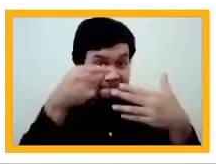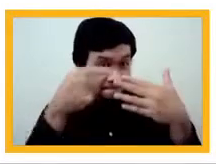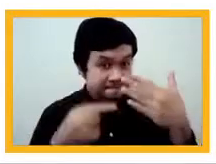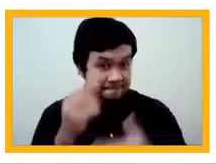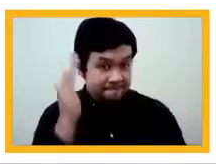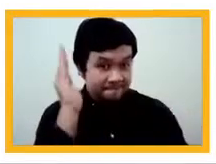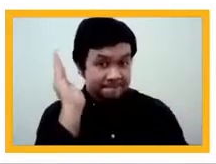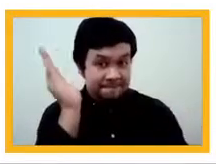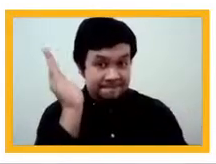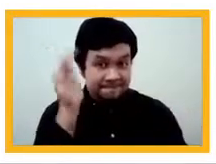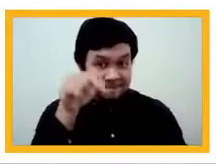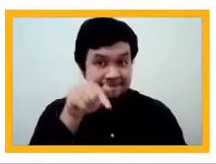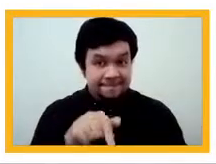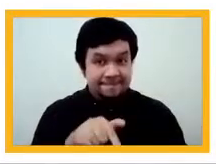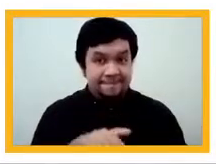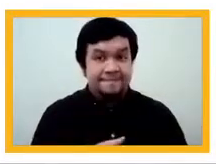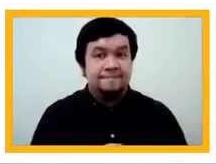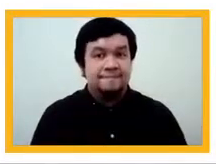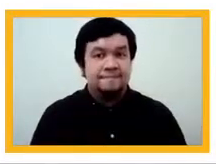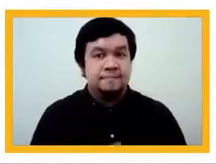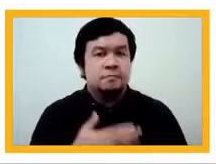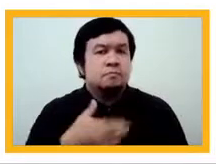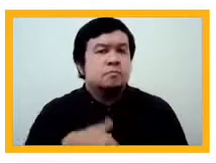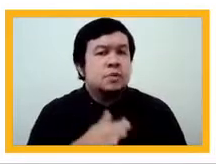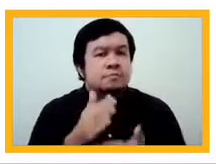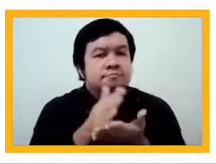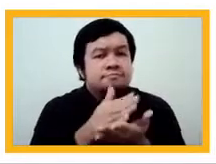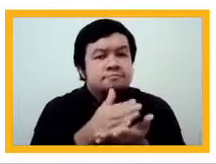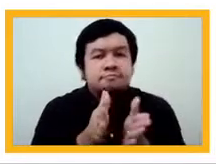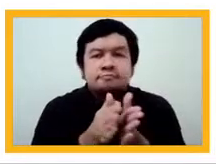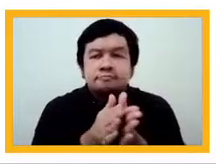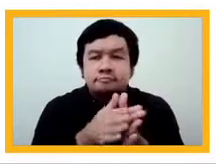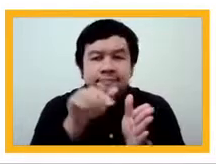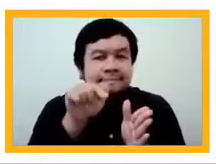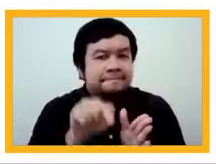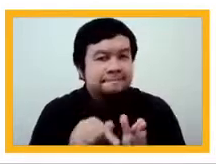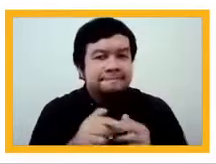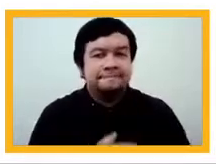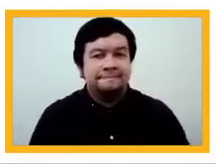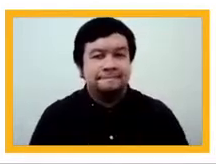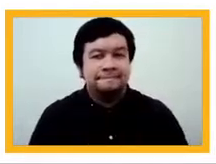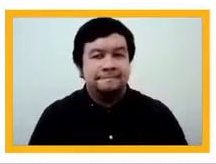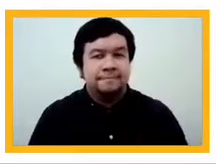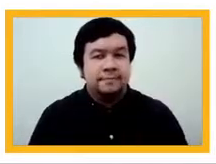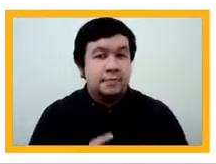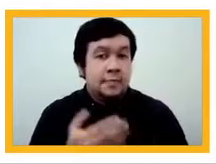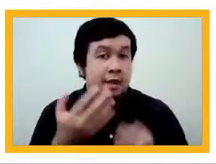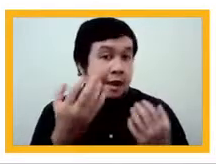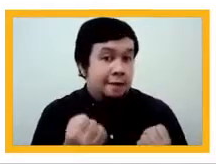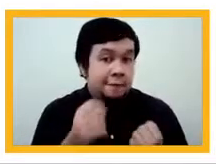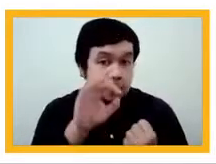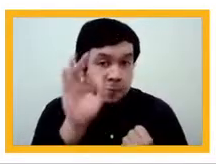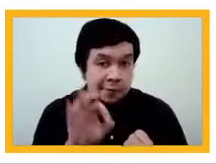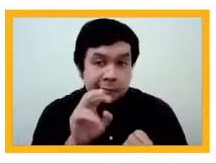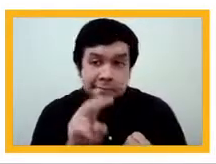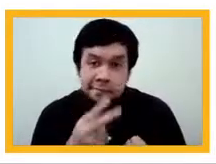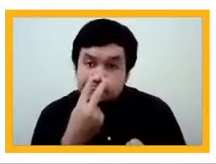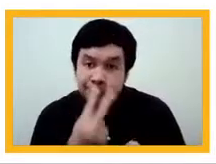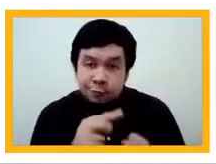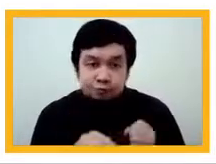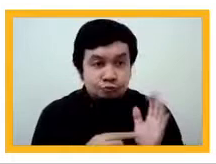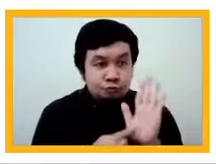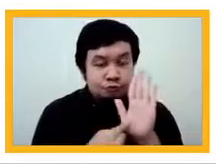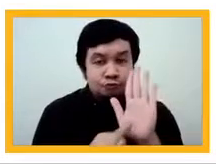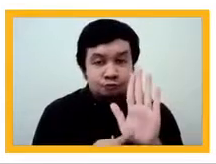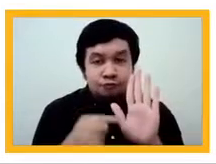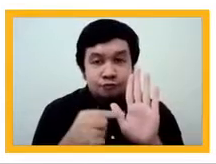already. It's always important to actually hear practical examples and not just talk about the theory. So I would like